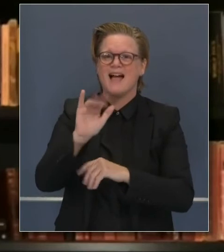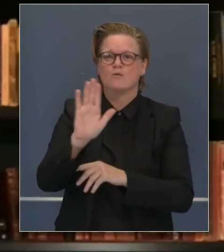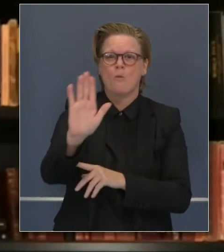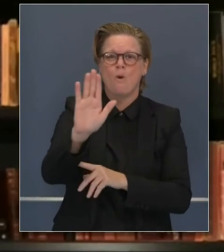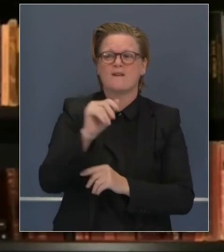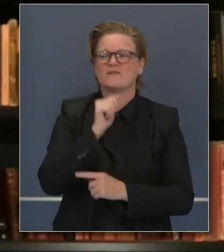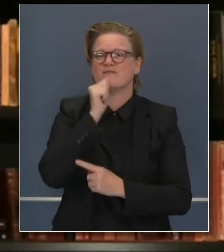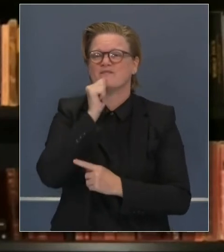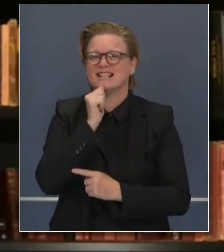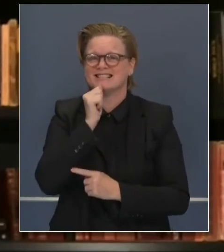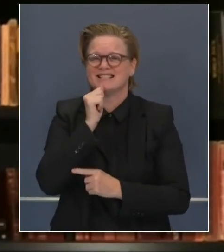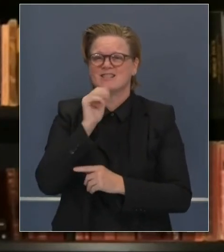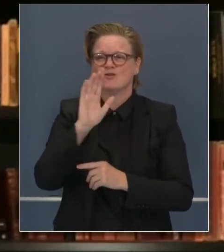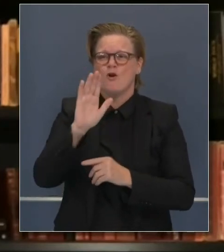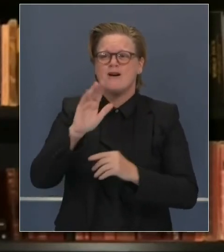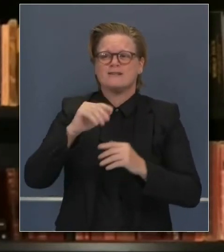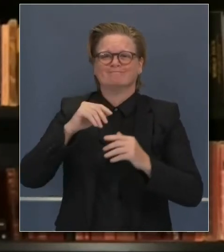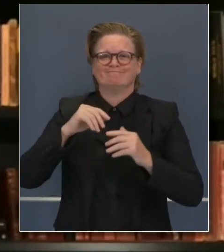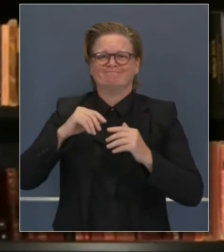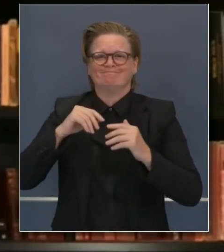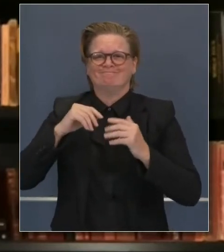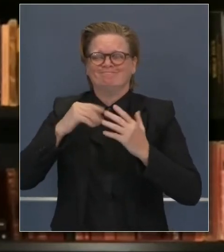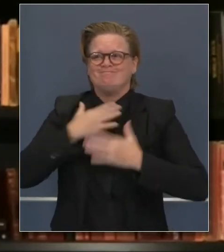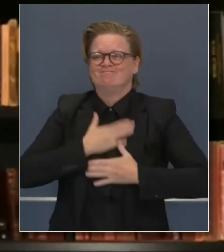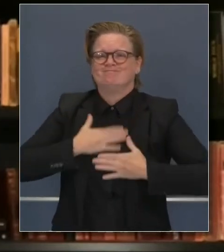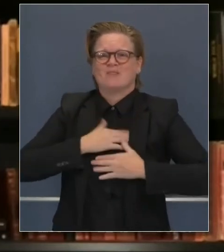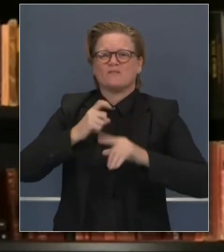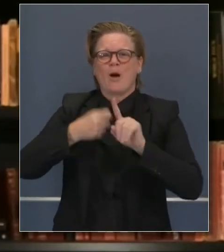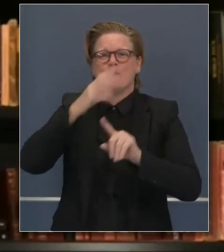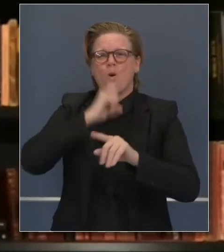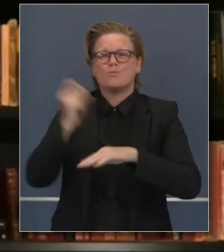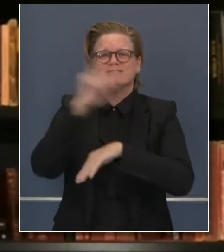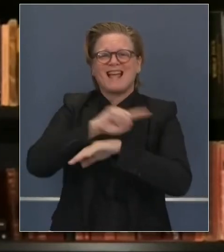pandemic for many, many years prior